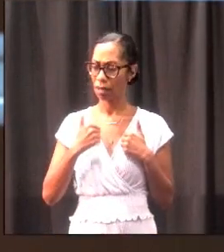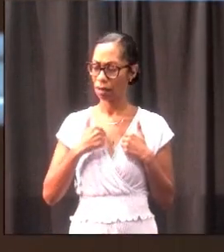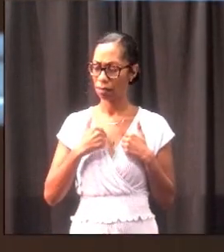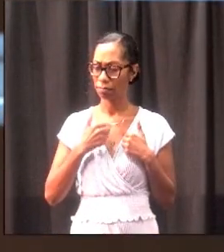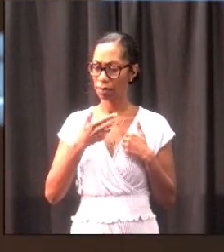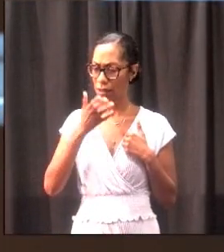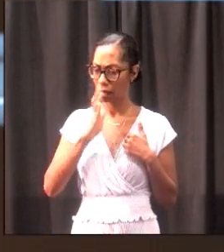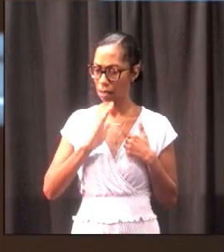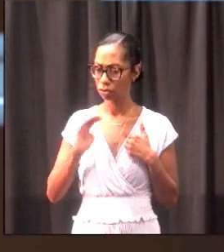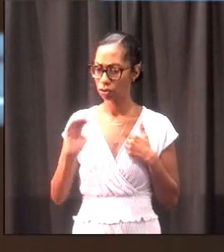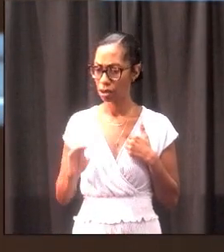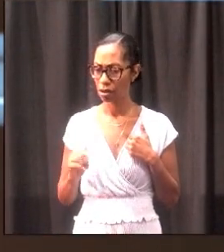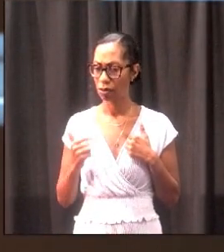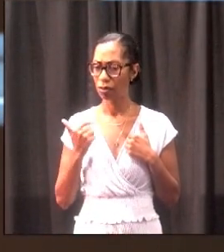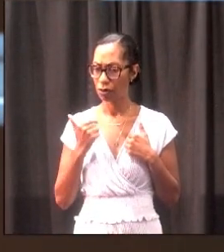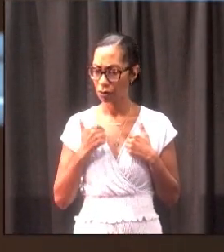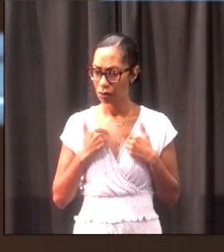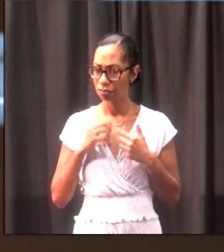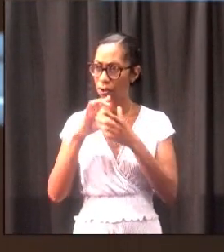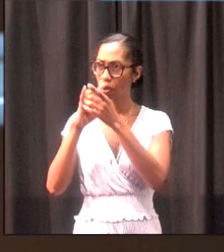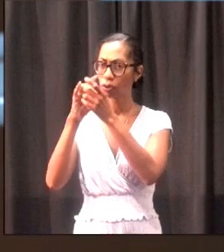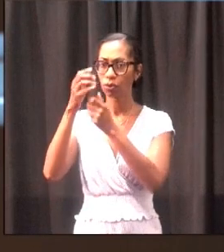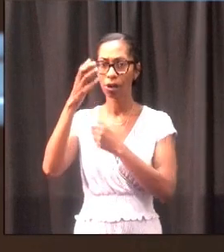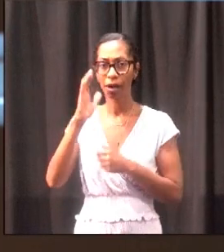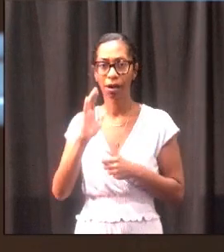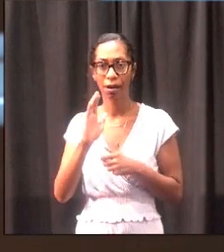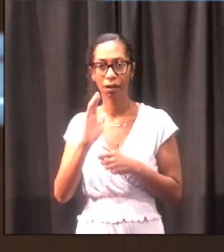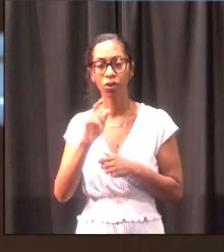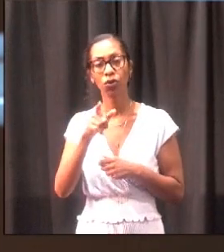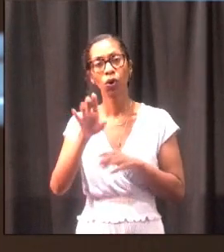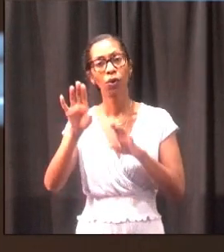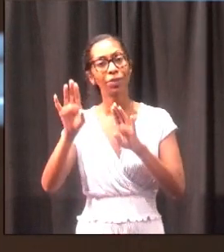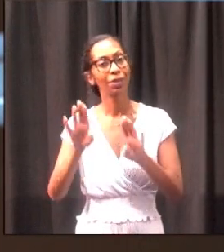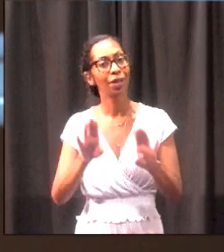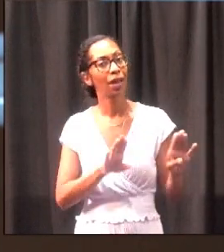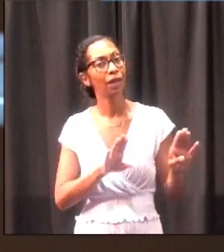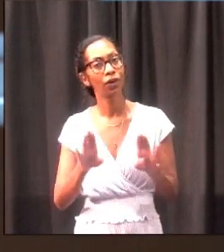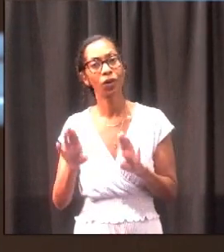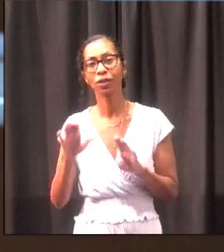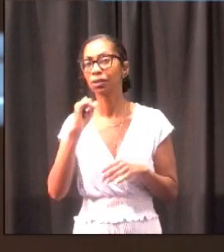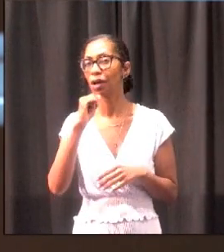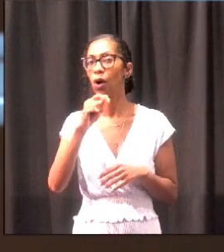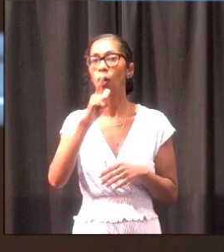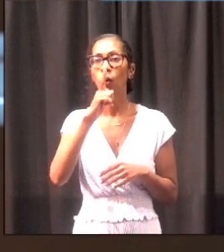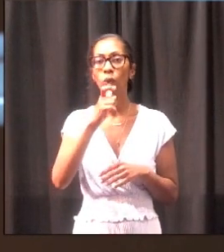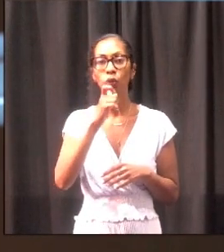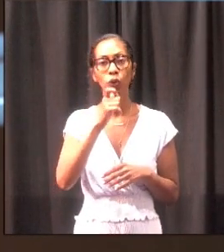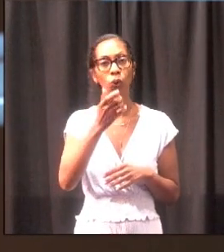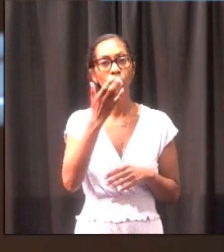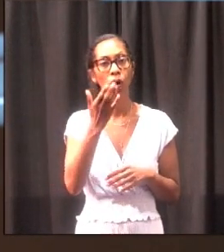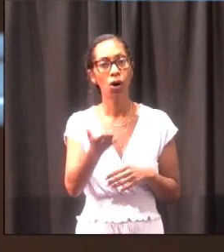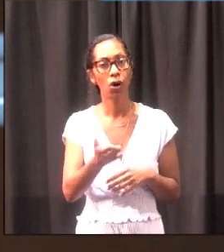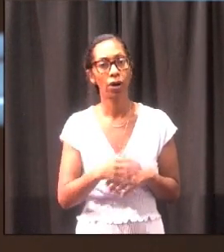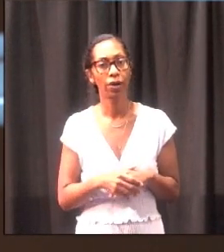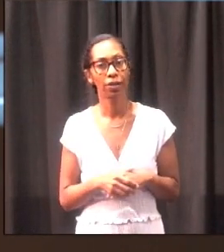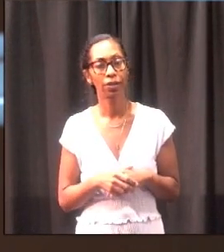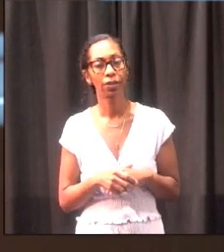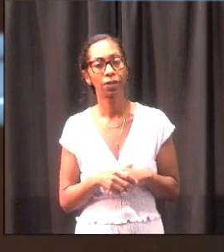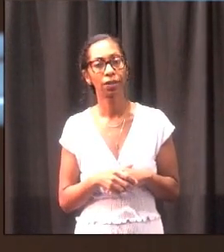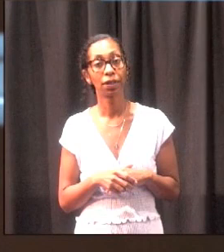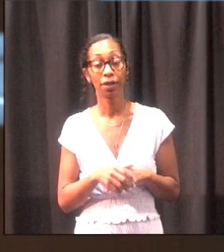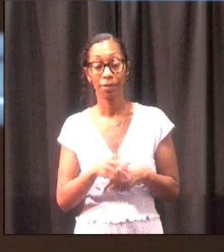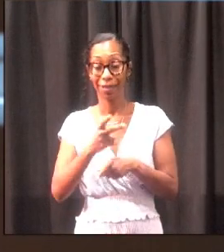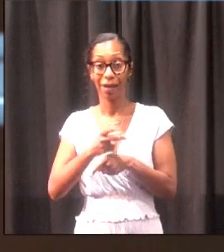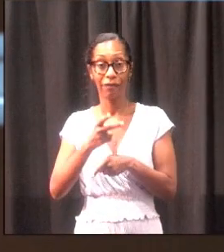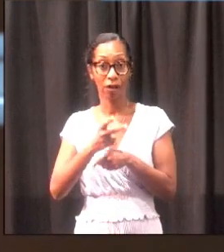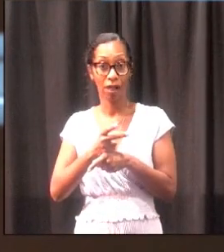whose we are. We have to recognize, listen, your behavior does not define you. You need to understand that we need to be careful of those